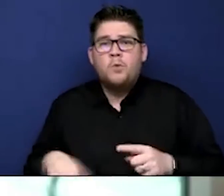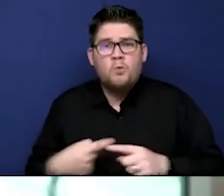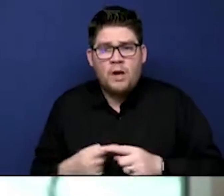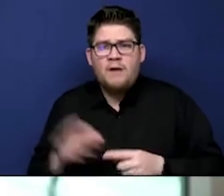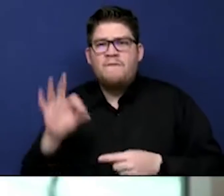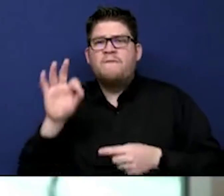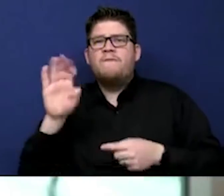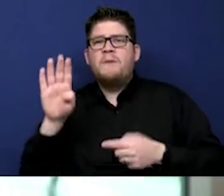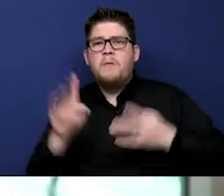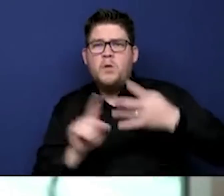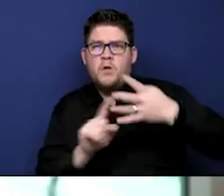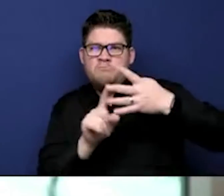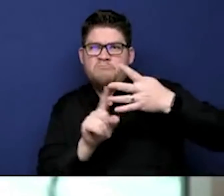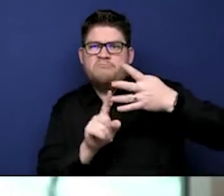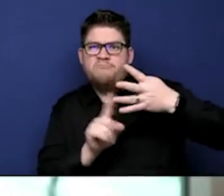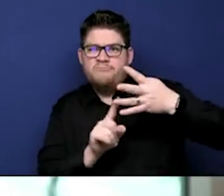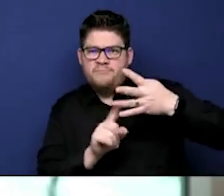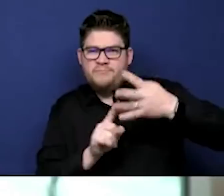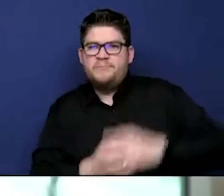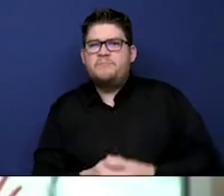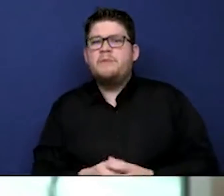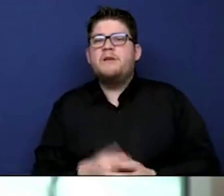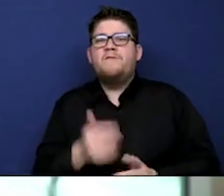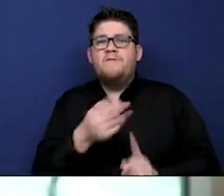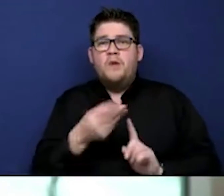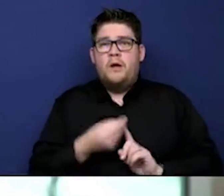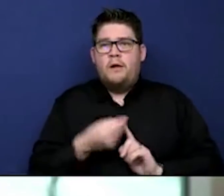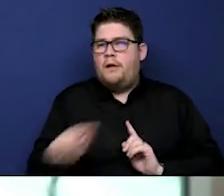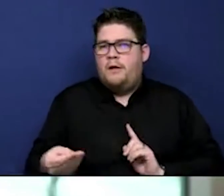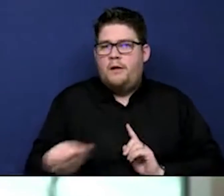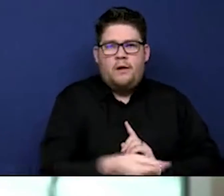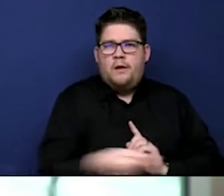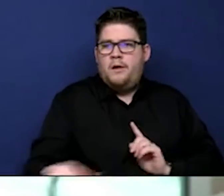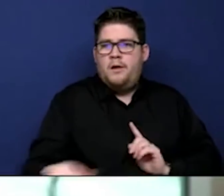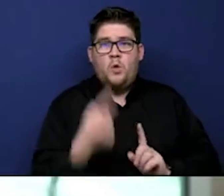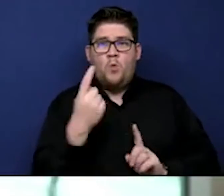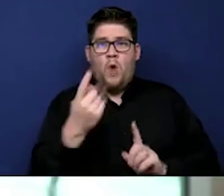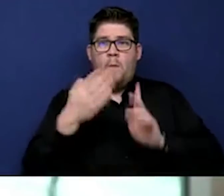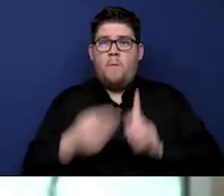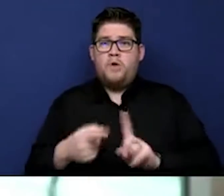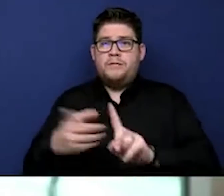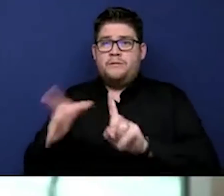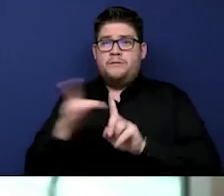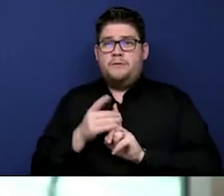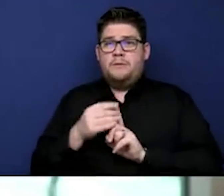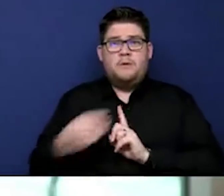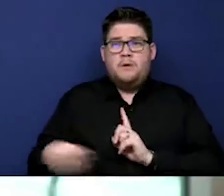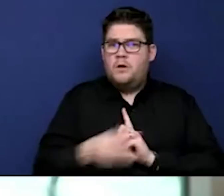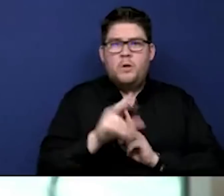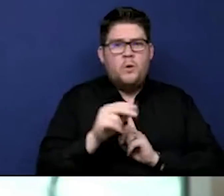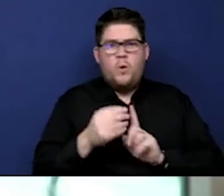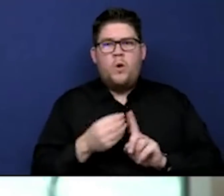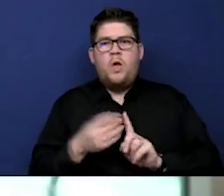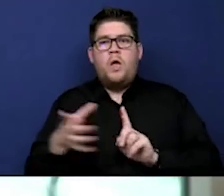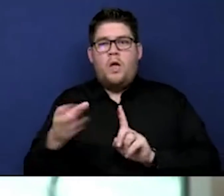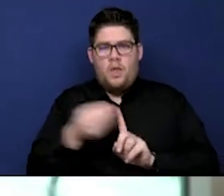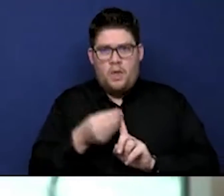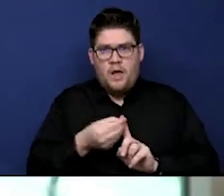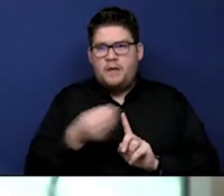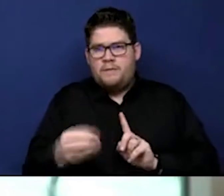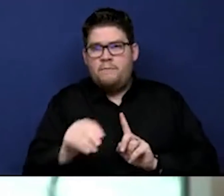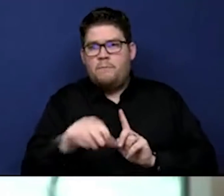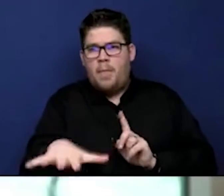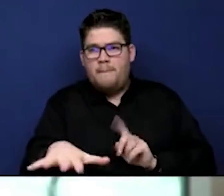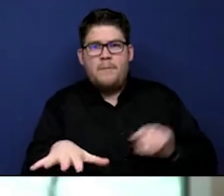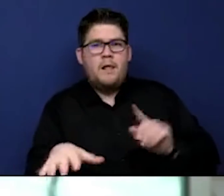different chains of transmission. So it wasn't one single cluster or super spreader event. It was many